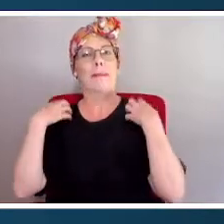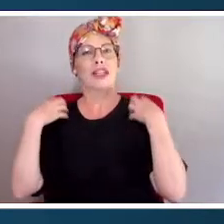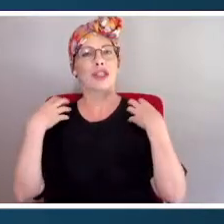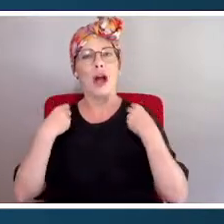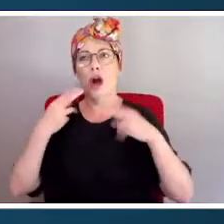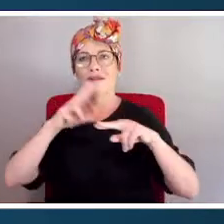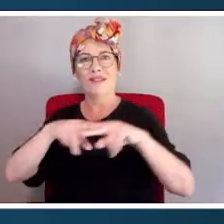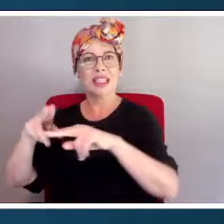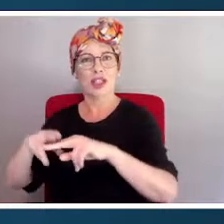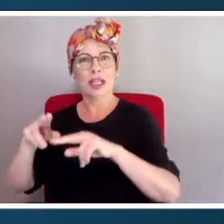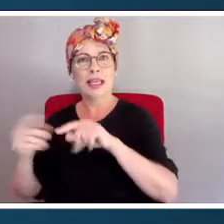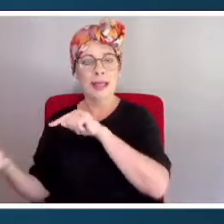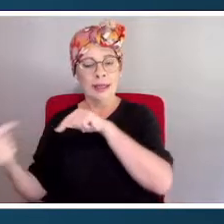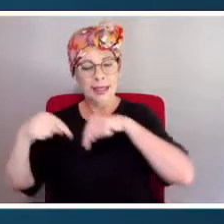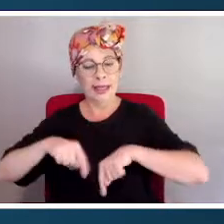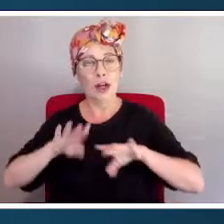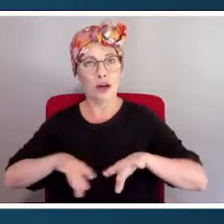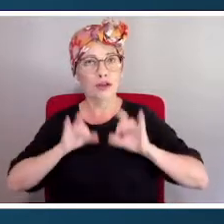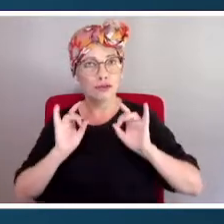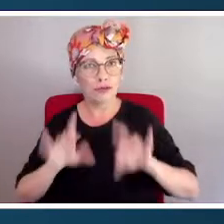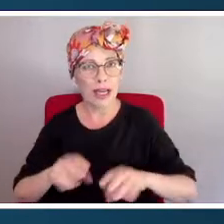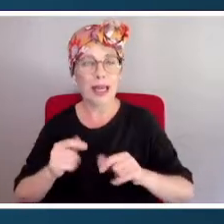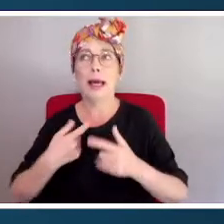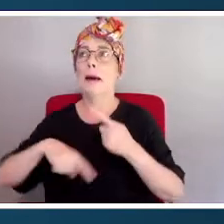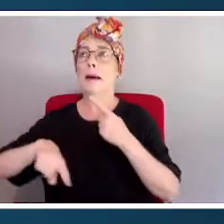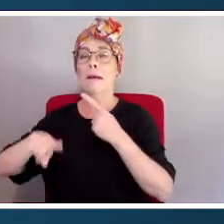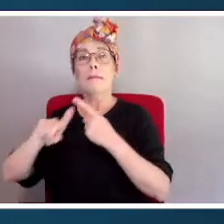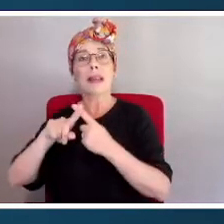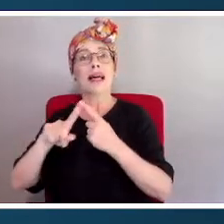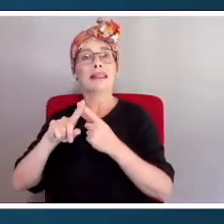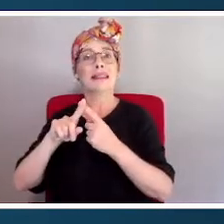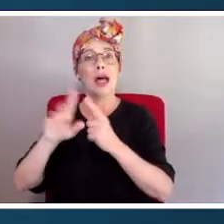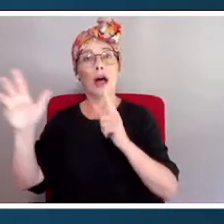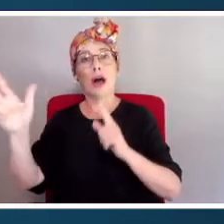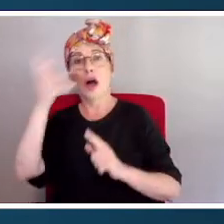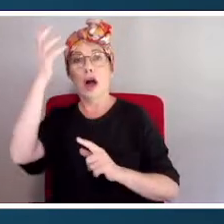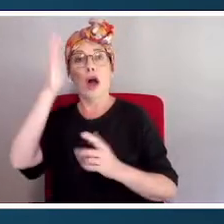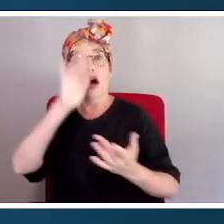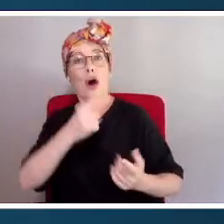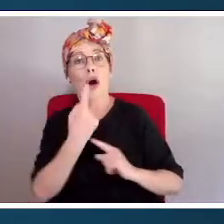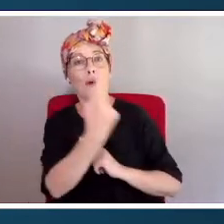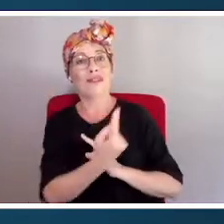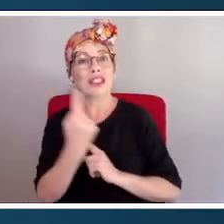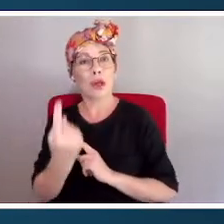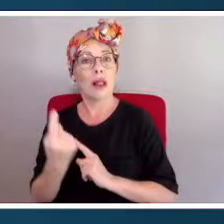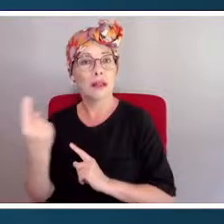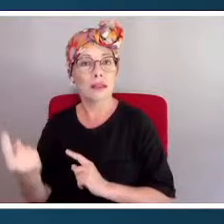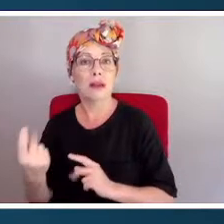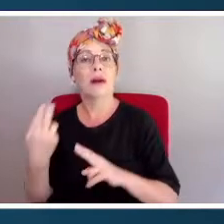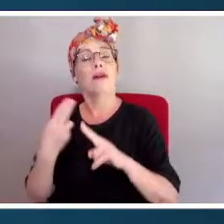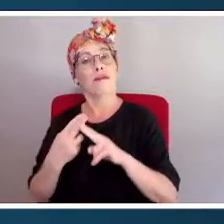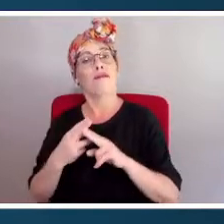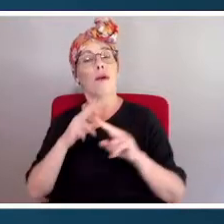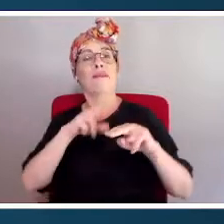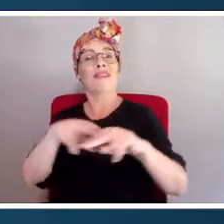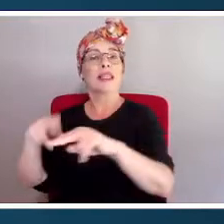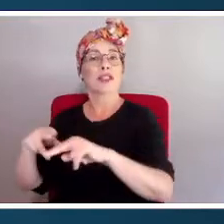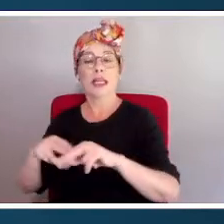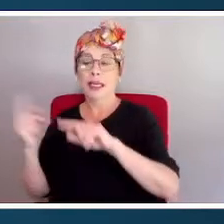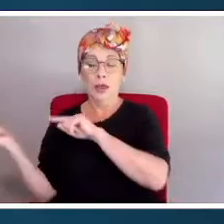as officials from the Fiji High Commission and Australia's Department of Foreign Affairs and Trade, our great friends from across the